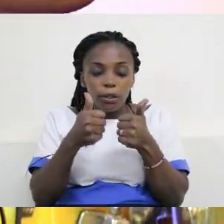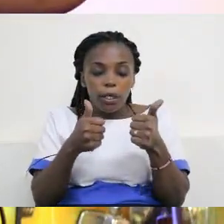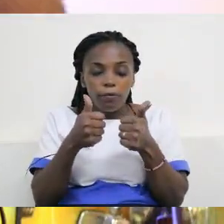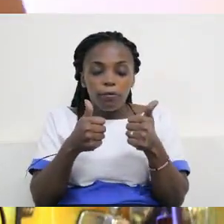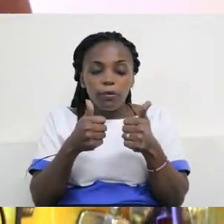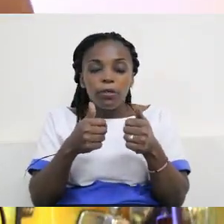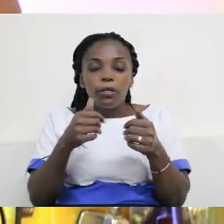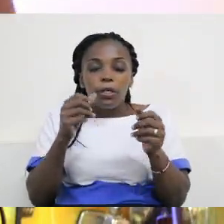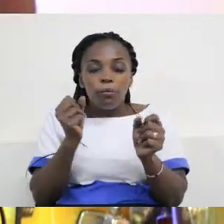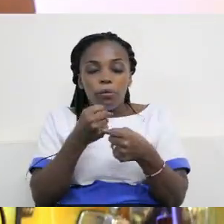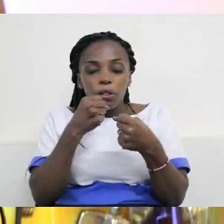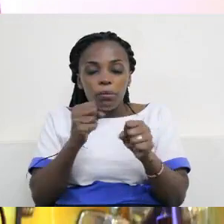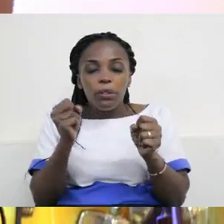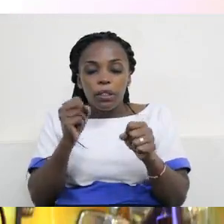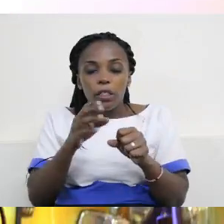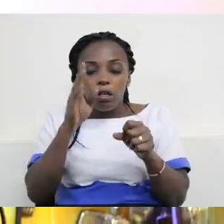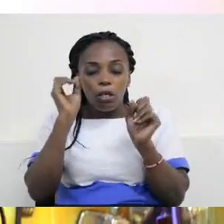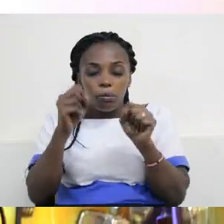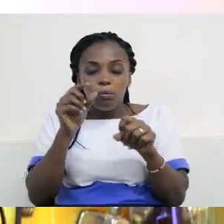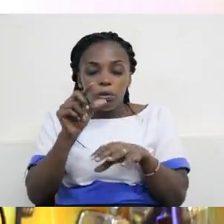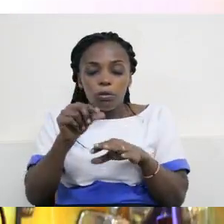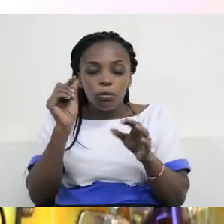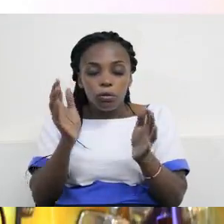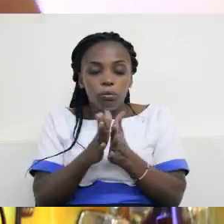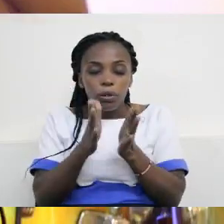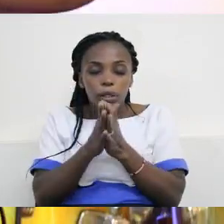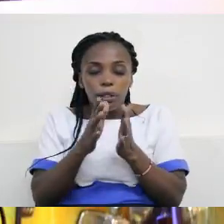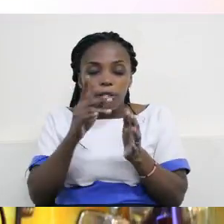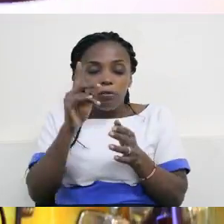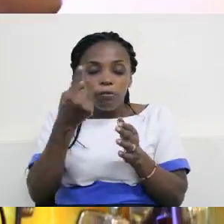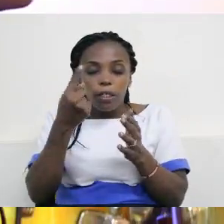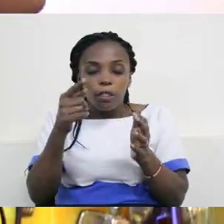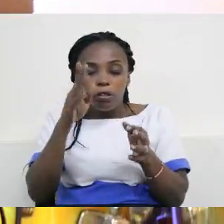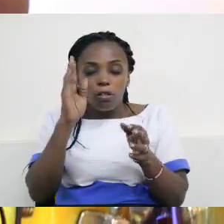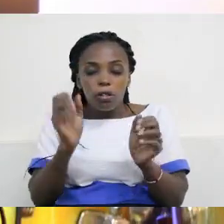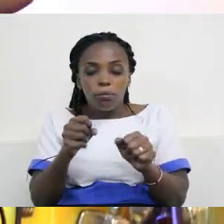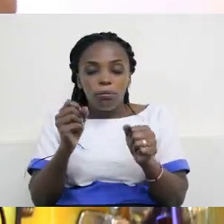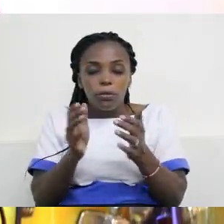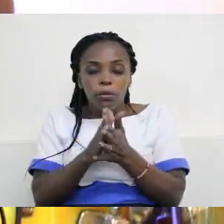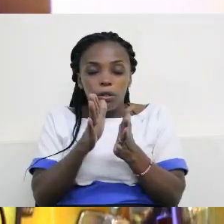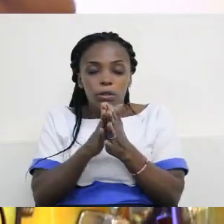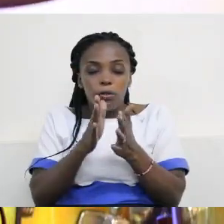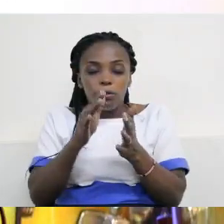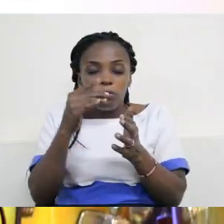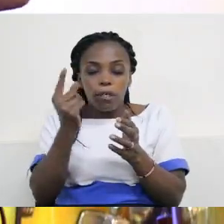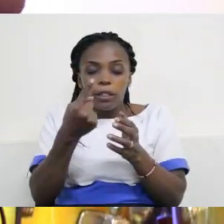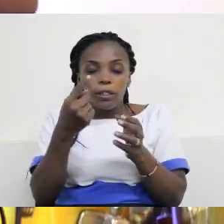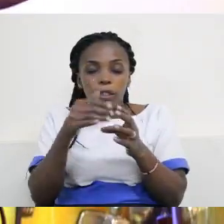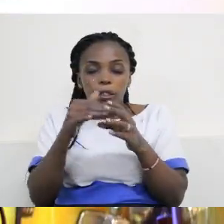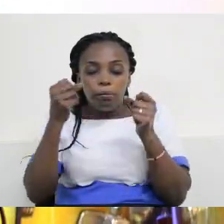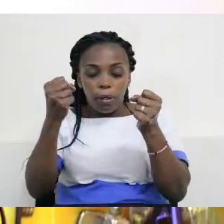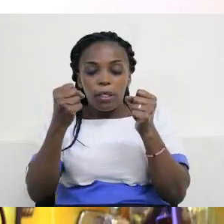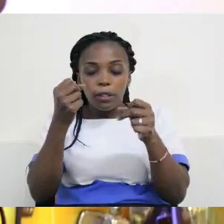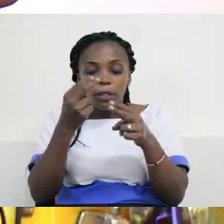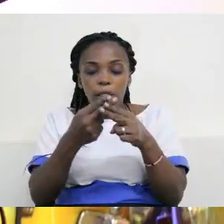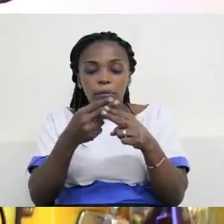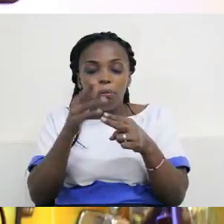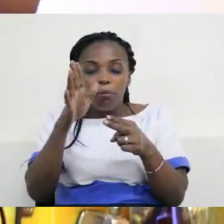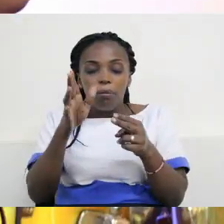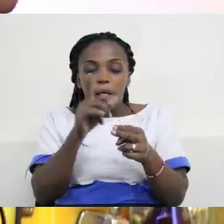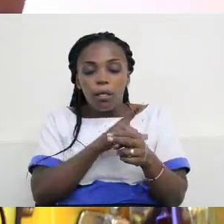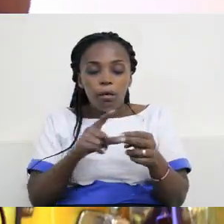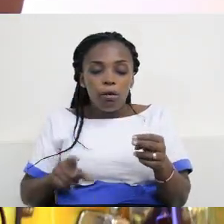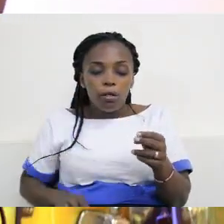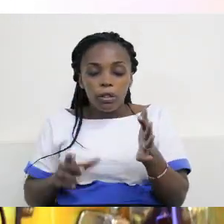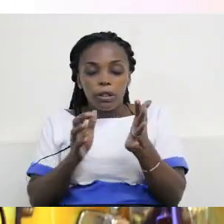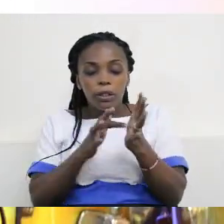or impossibility, God will choose to praise you first. We will choose to send Judah first in the mighty name of our